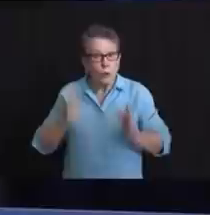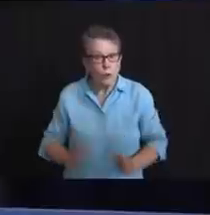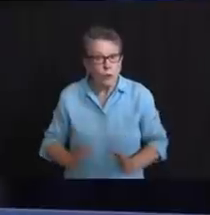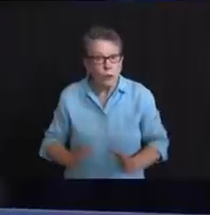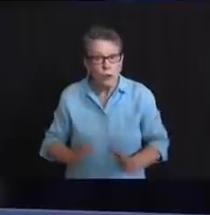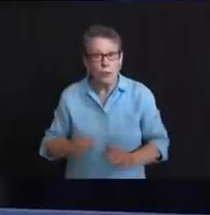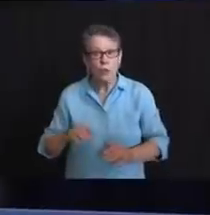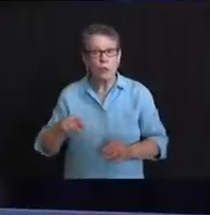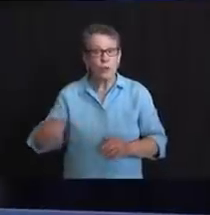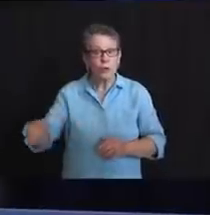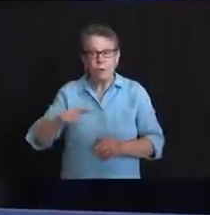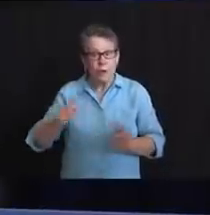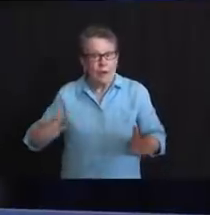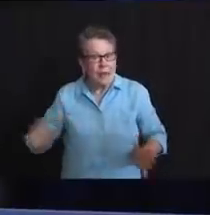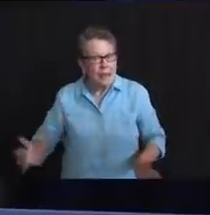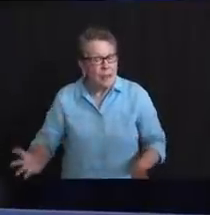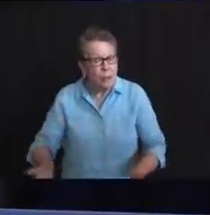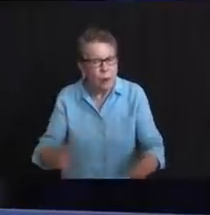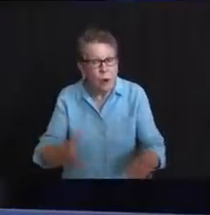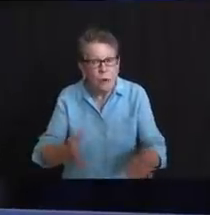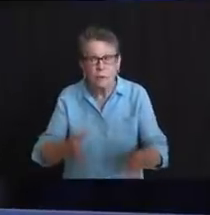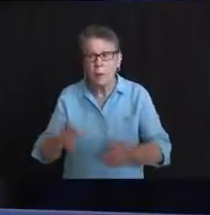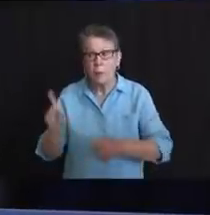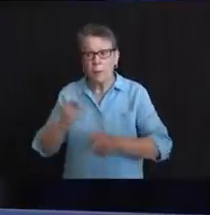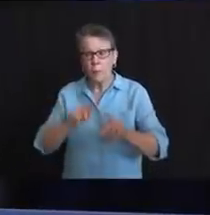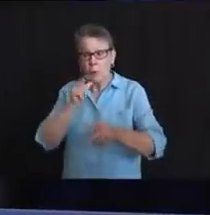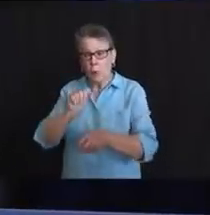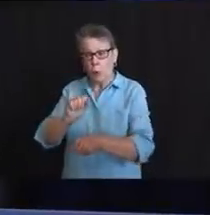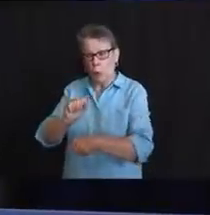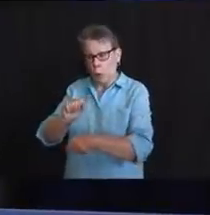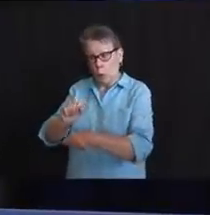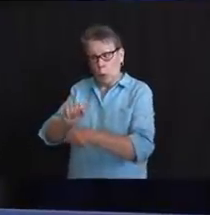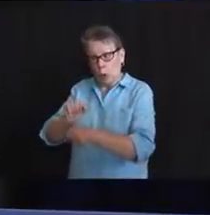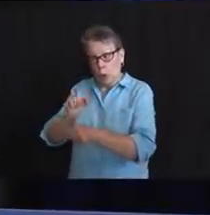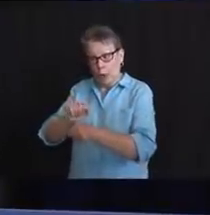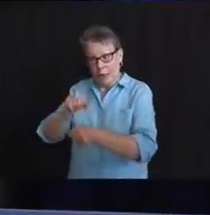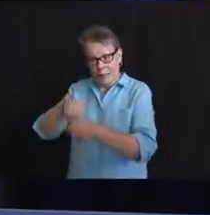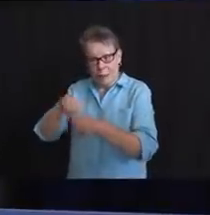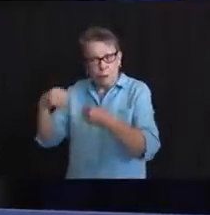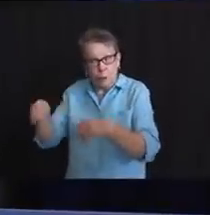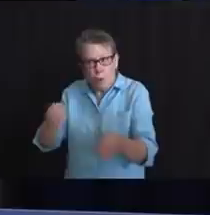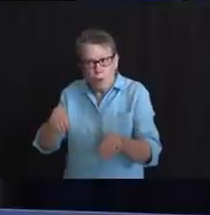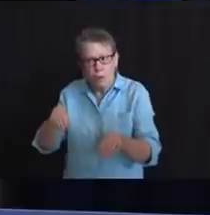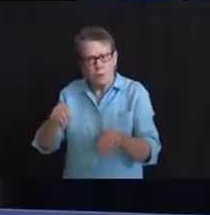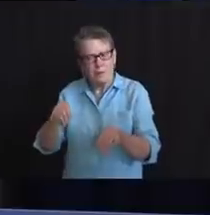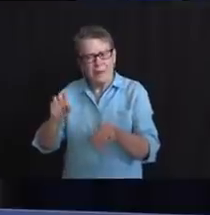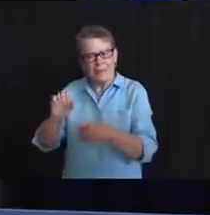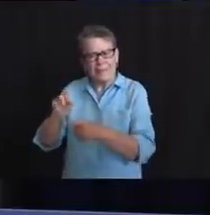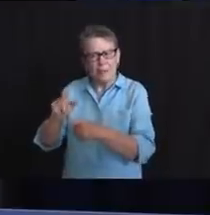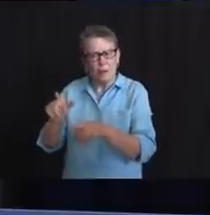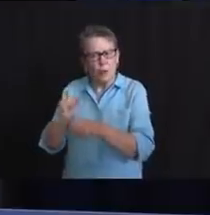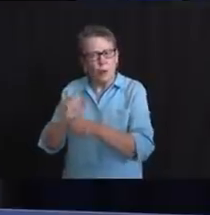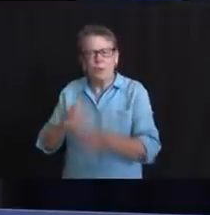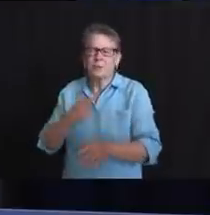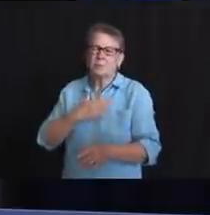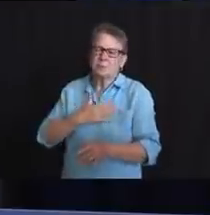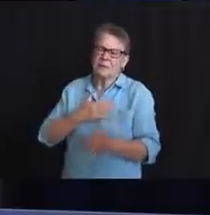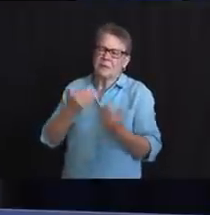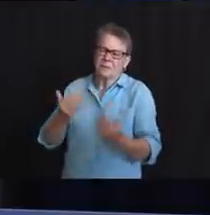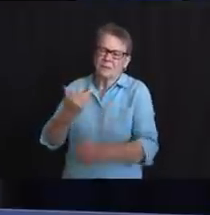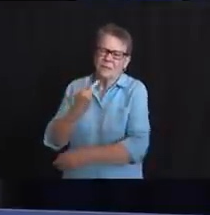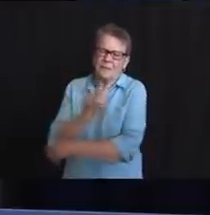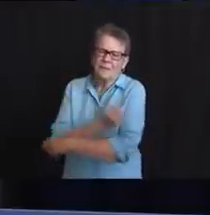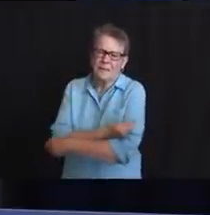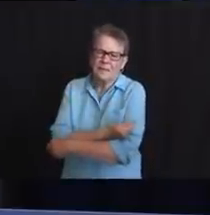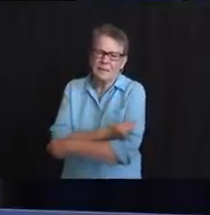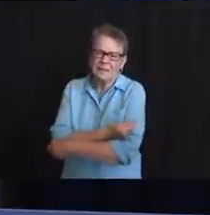workers that are out among people get vaccinated. That's the best way. They can protect themselves from perhaps